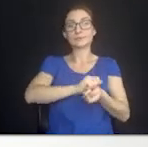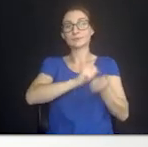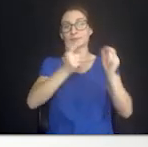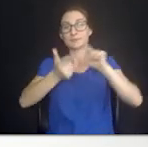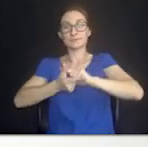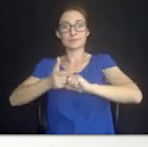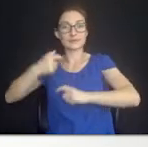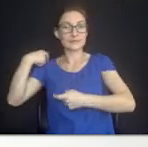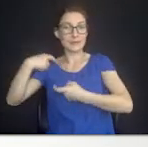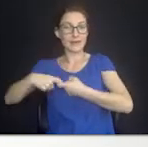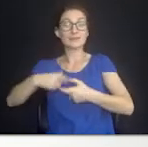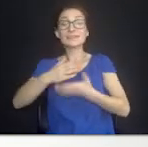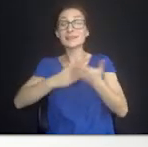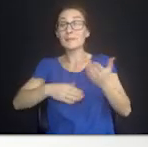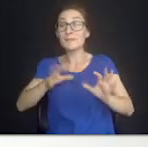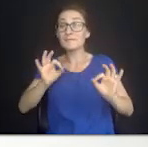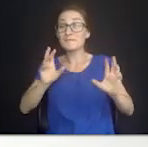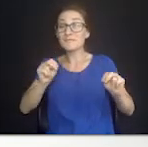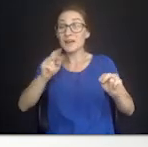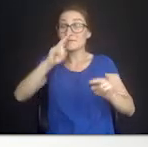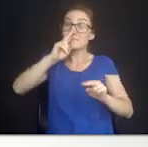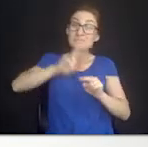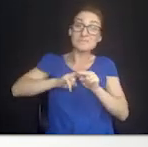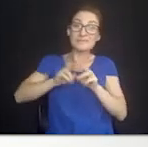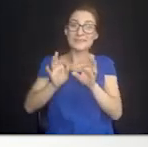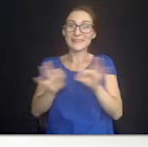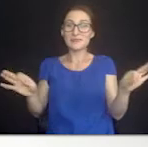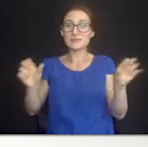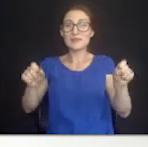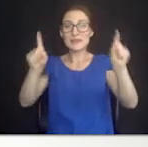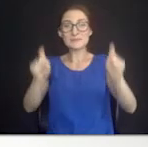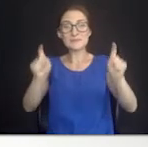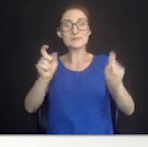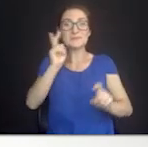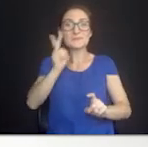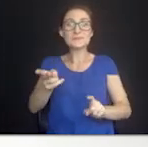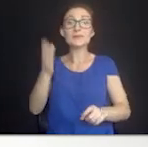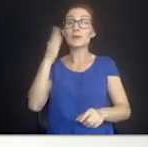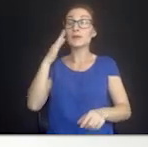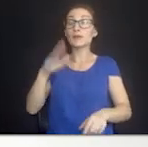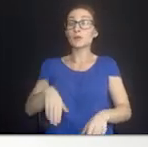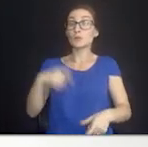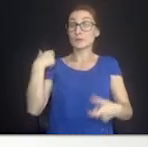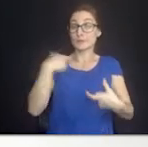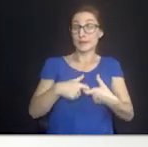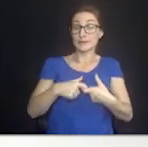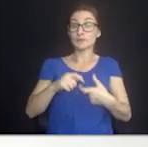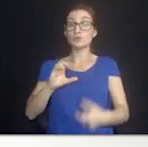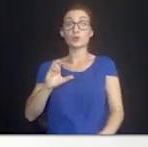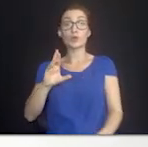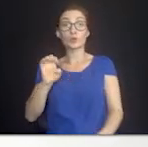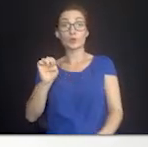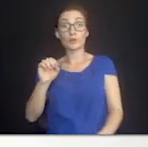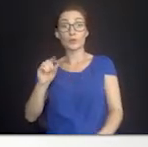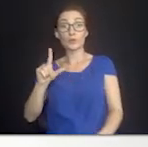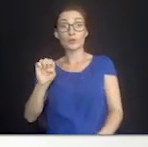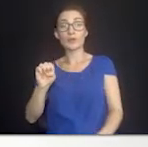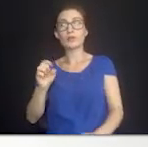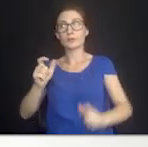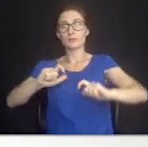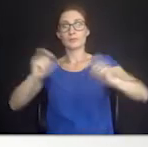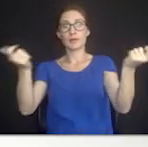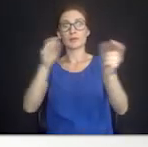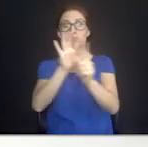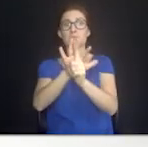whatever. There's some fun ones you could try out if you're interested. So that's really great. I know Spanish and Creole is really big in Florida as well.